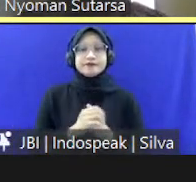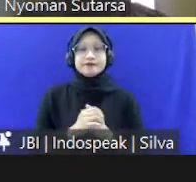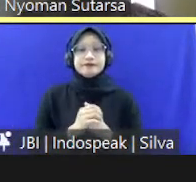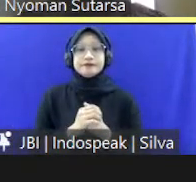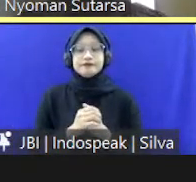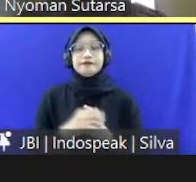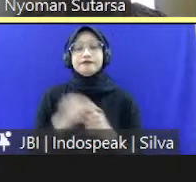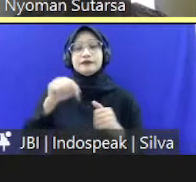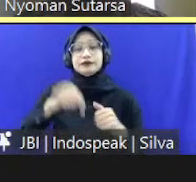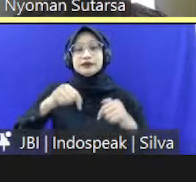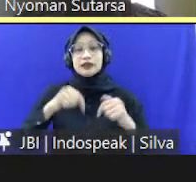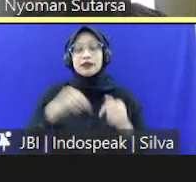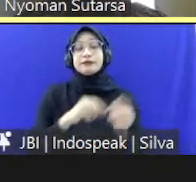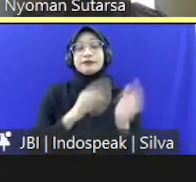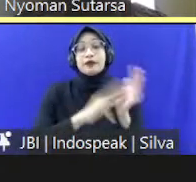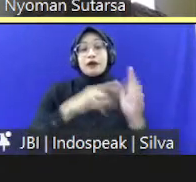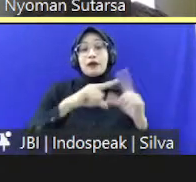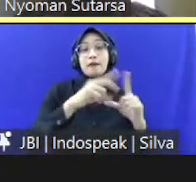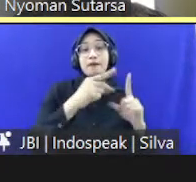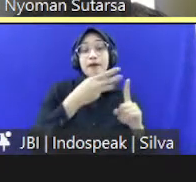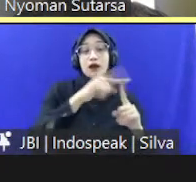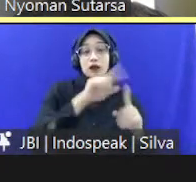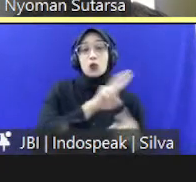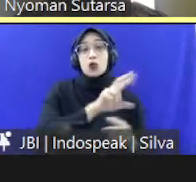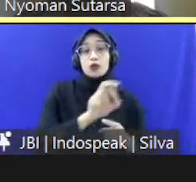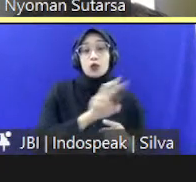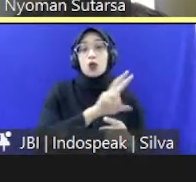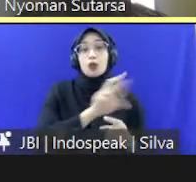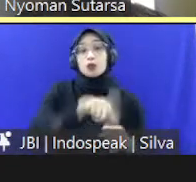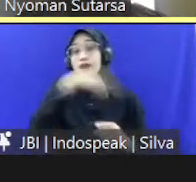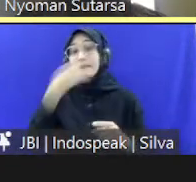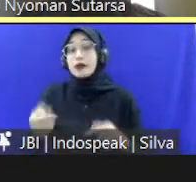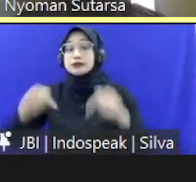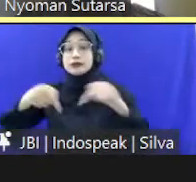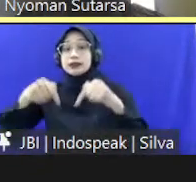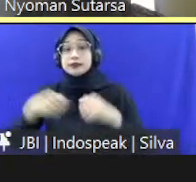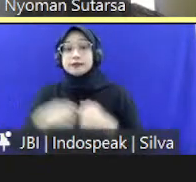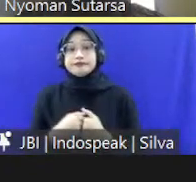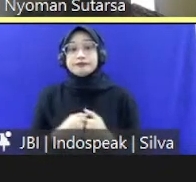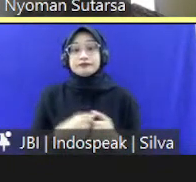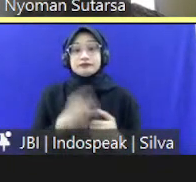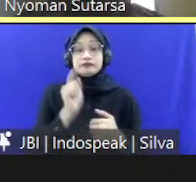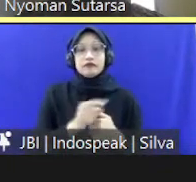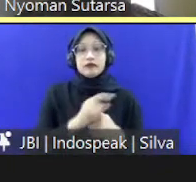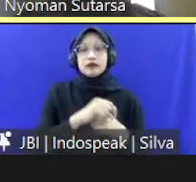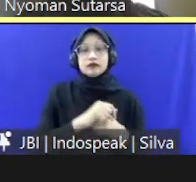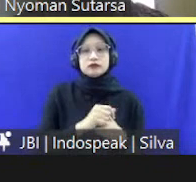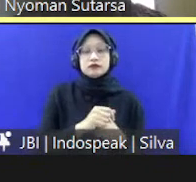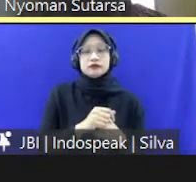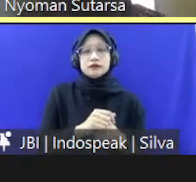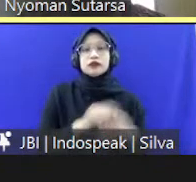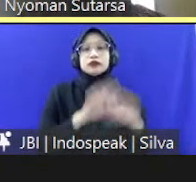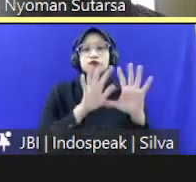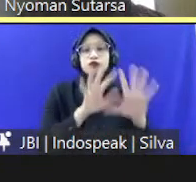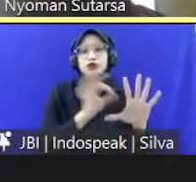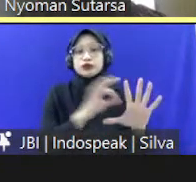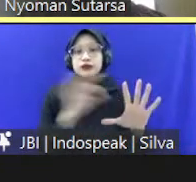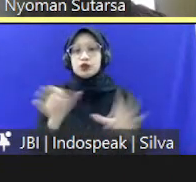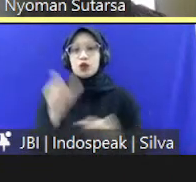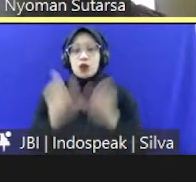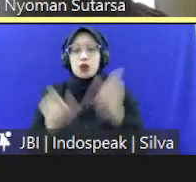that since March 2020 until now, more than 139 Indonesians have died because of